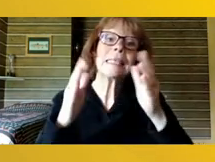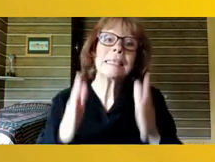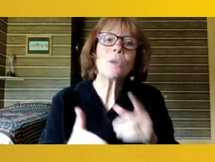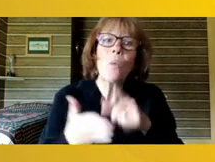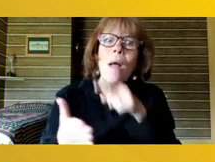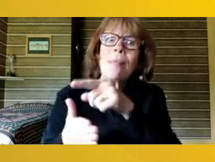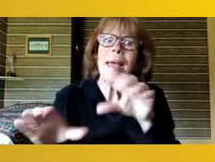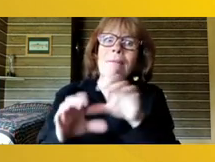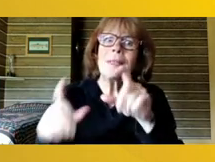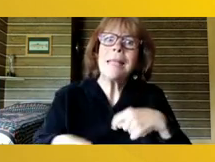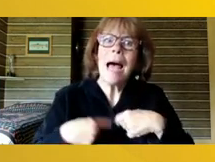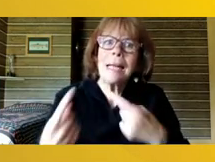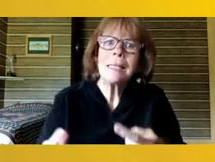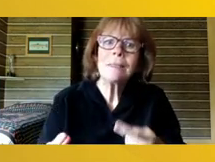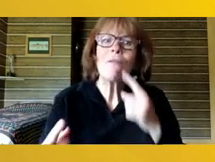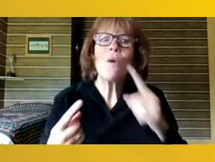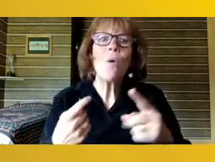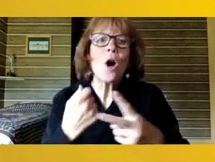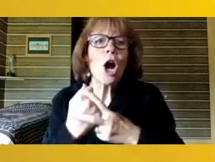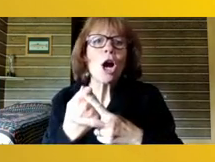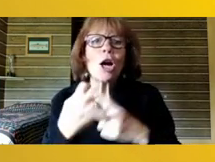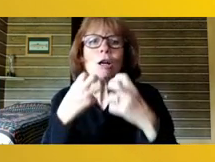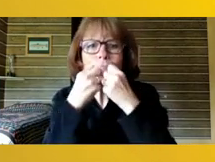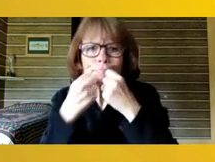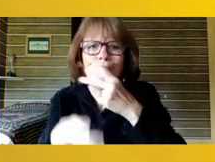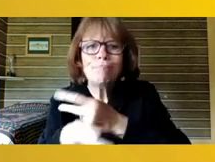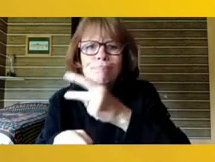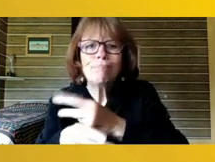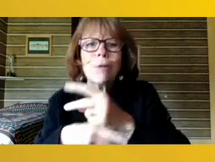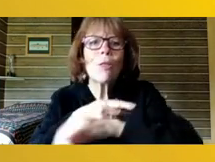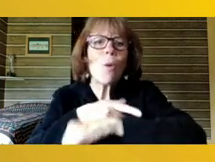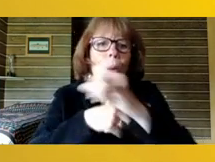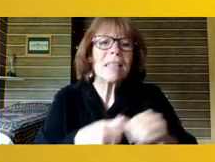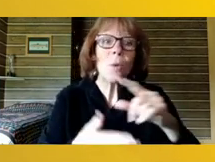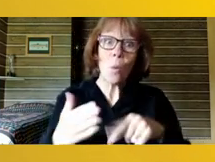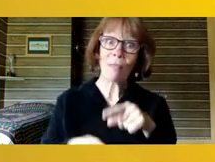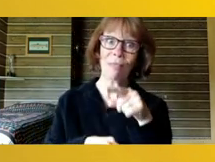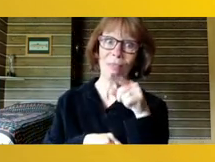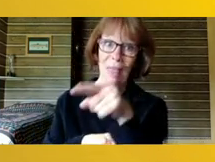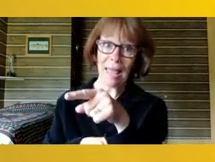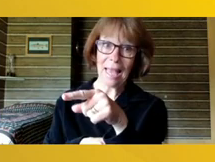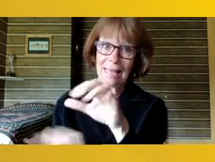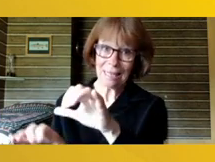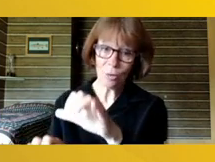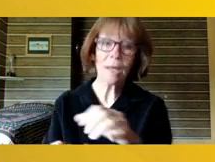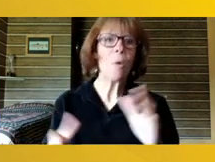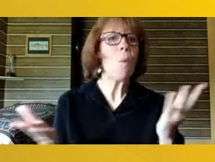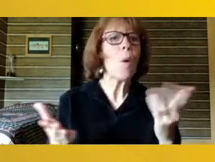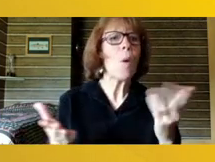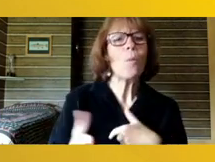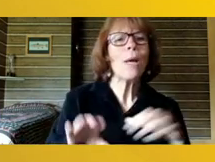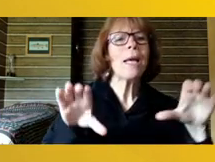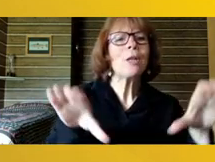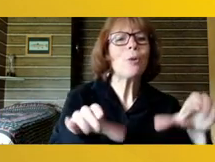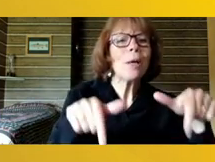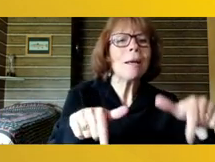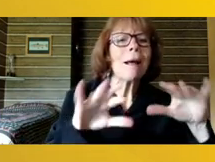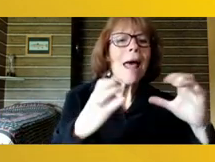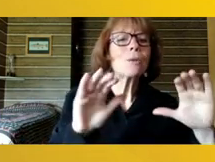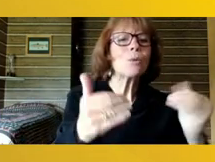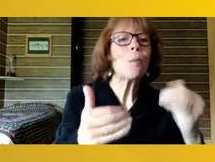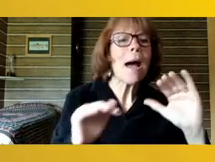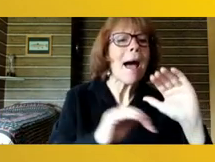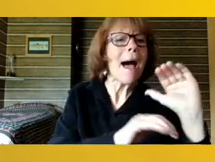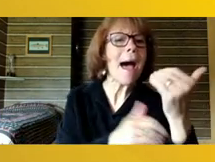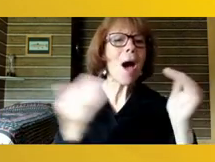conservationist and see how the work that they have done in the unit mirrors her work. And if your students read the story, you can tell them it's